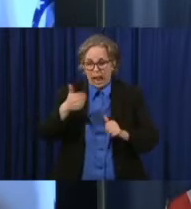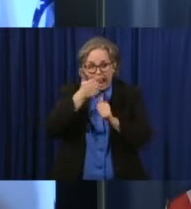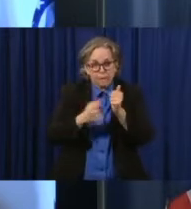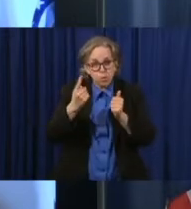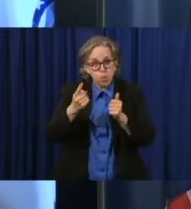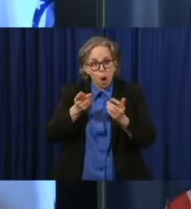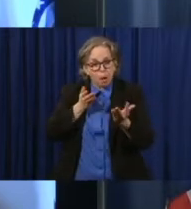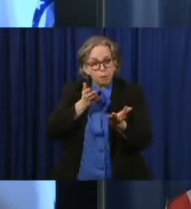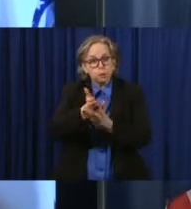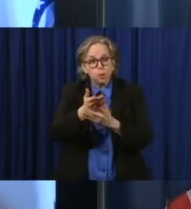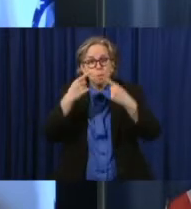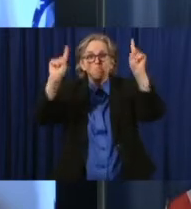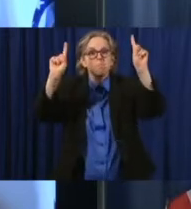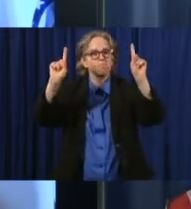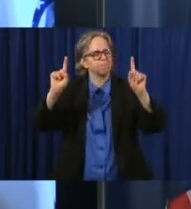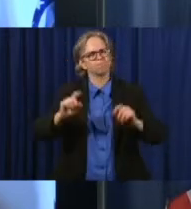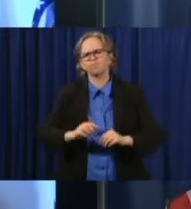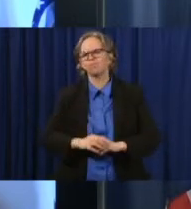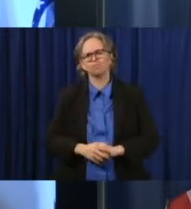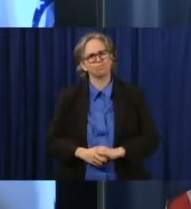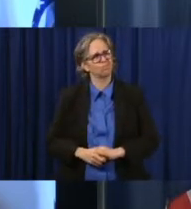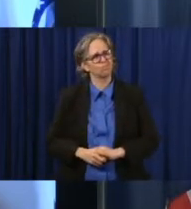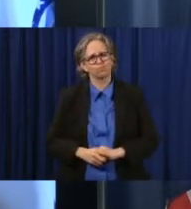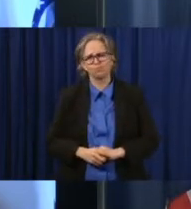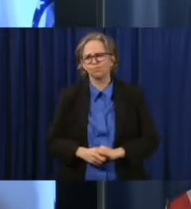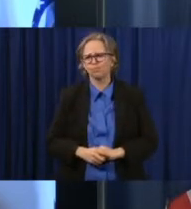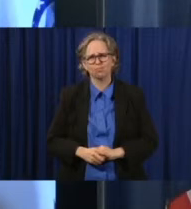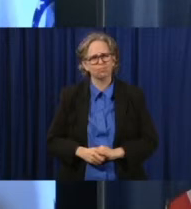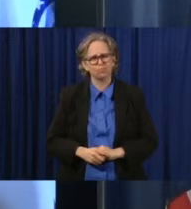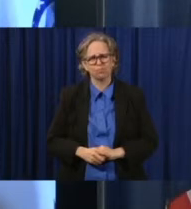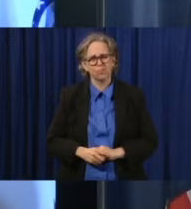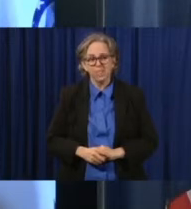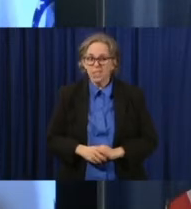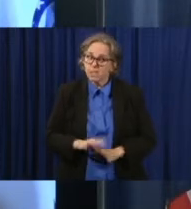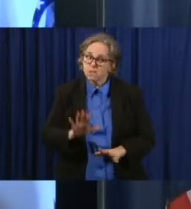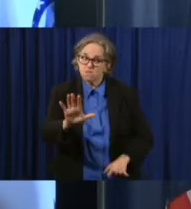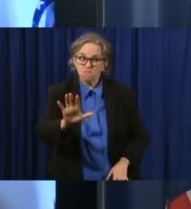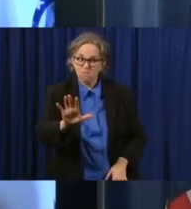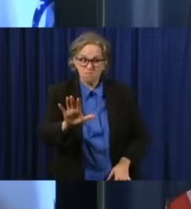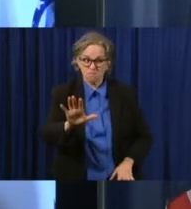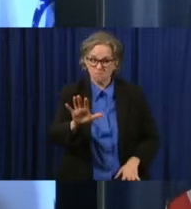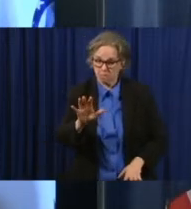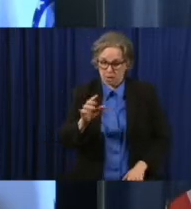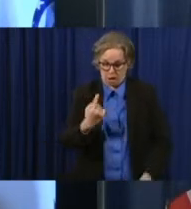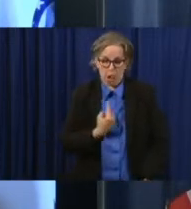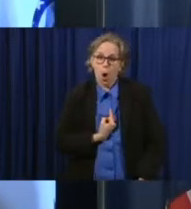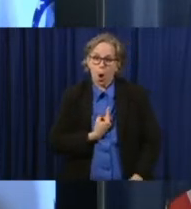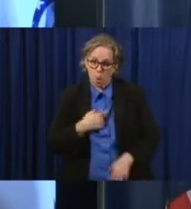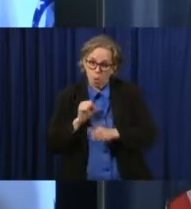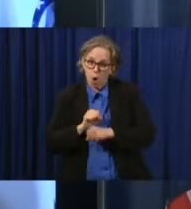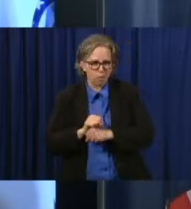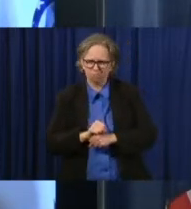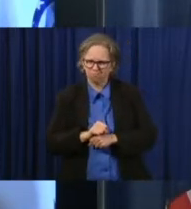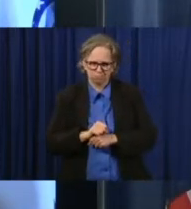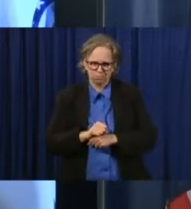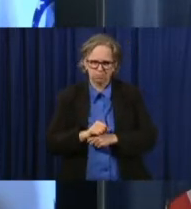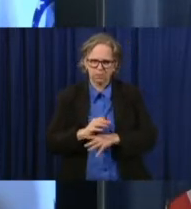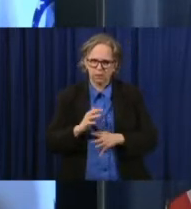We don't work alone. We get help from specialists, from environmental health specialists